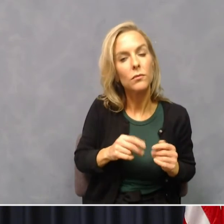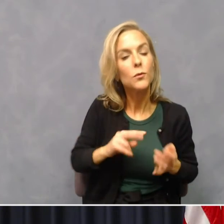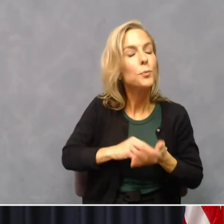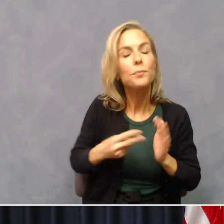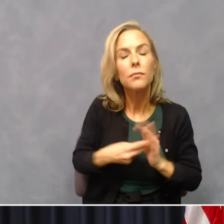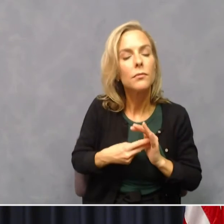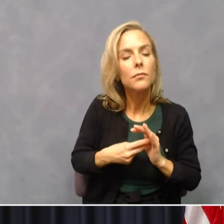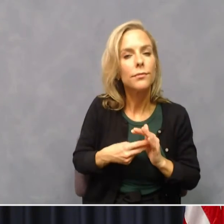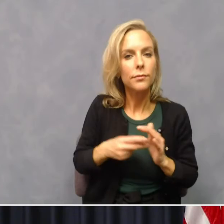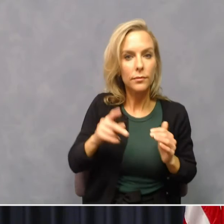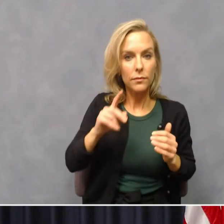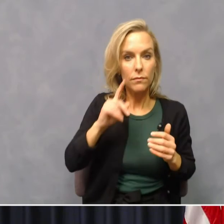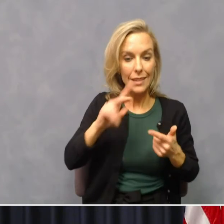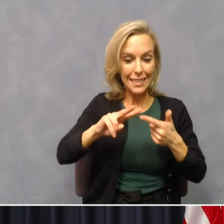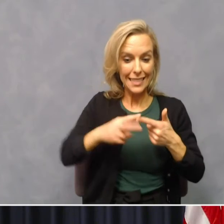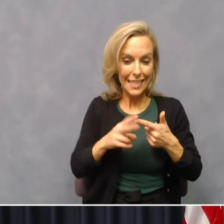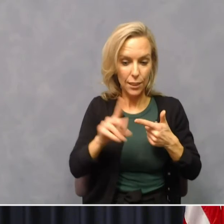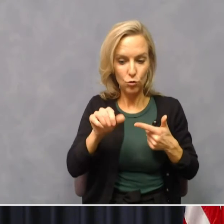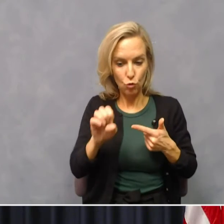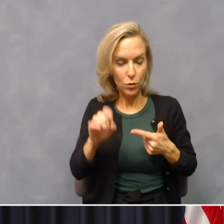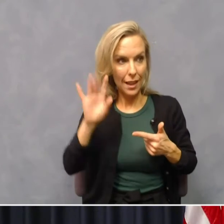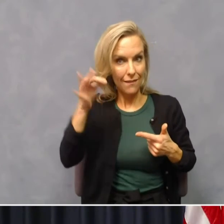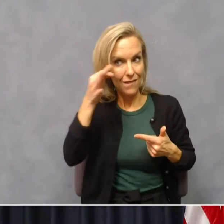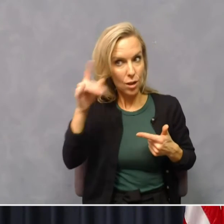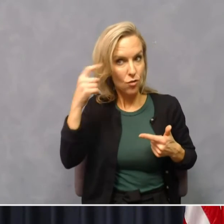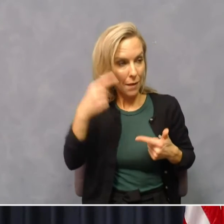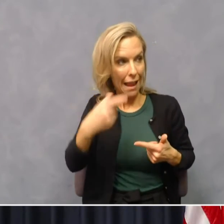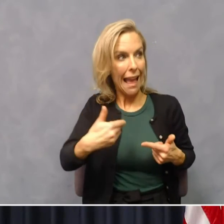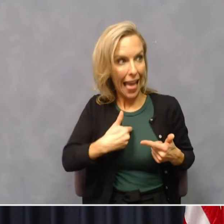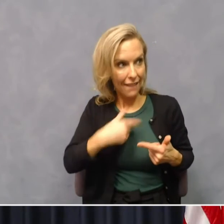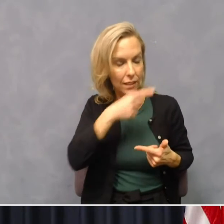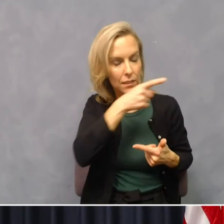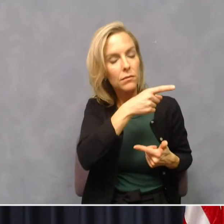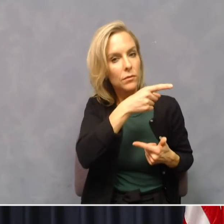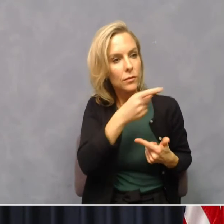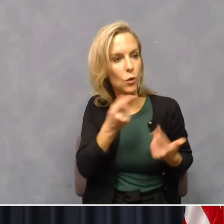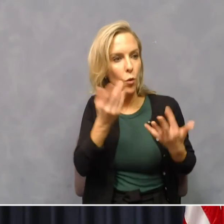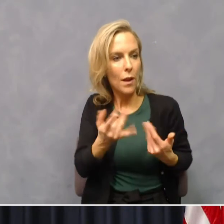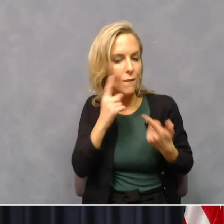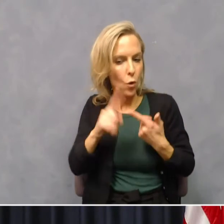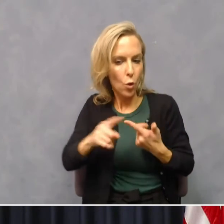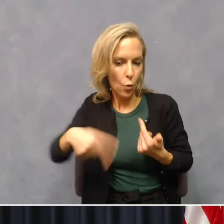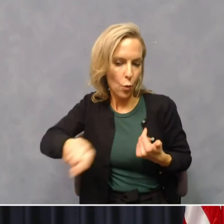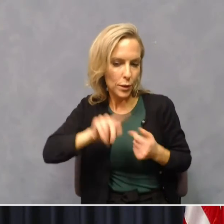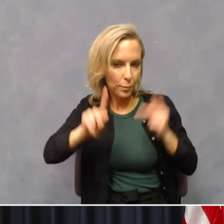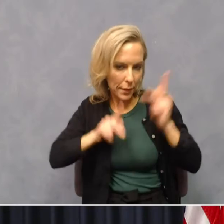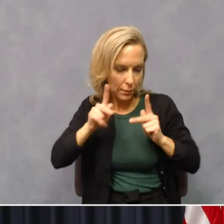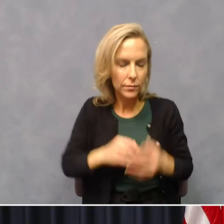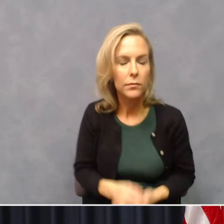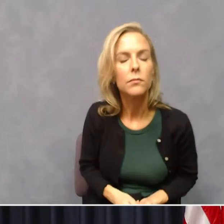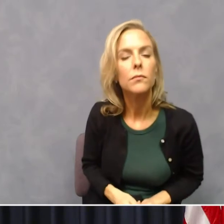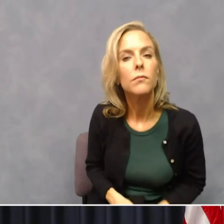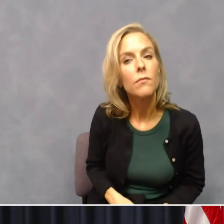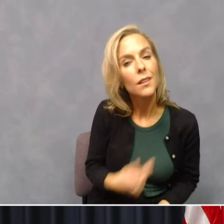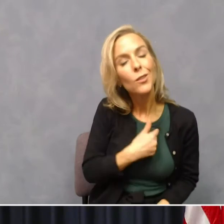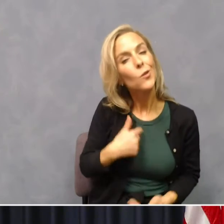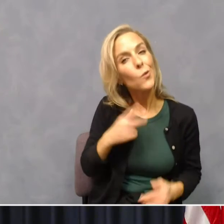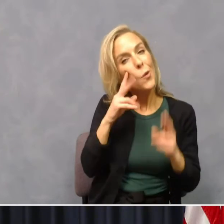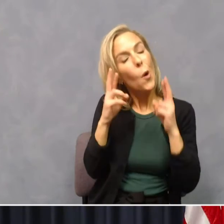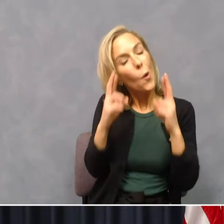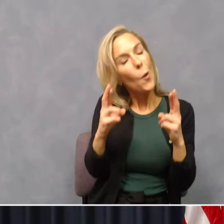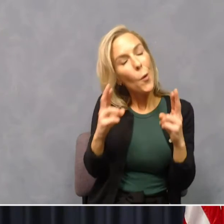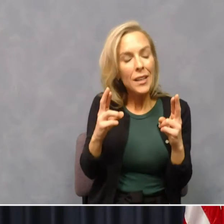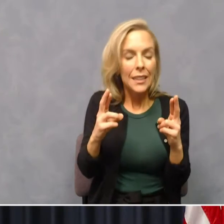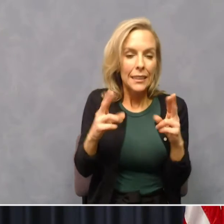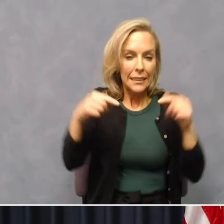is another dose that the federal government has that is waiting for them. Again, we hope that this